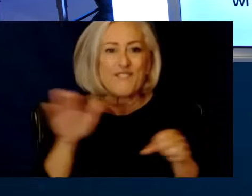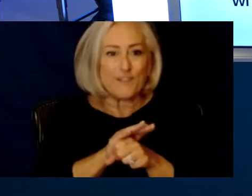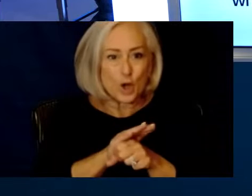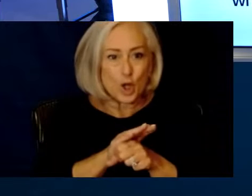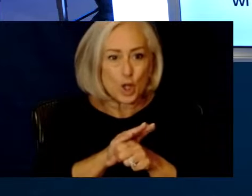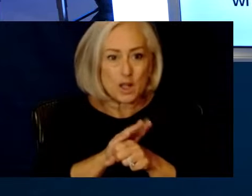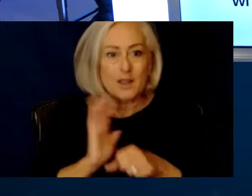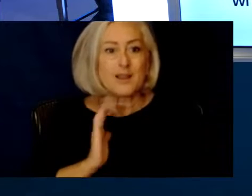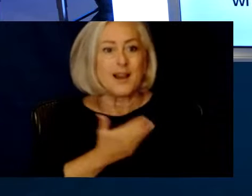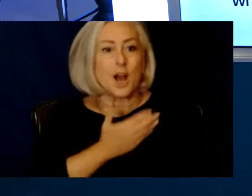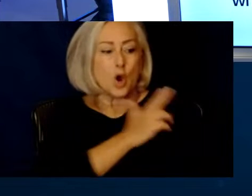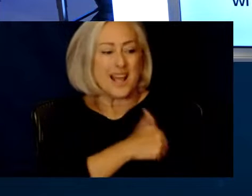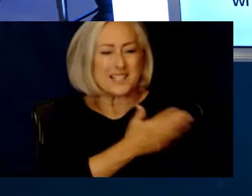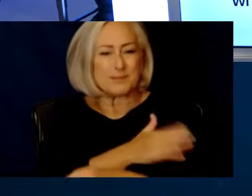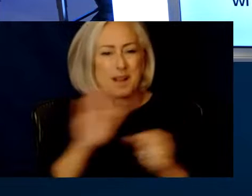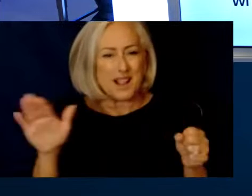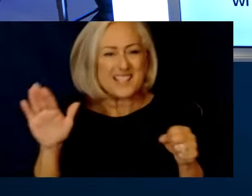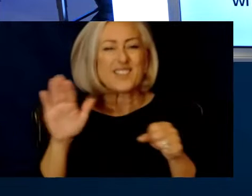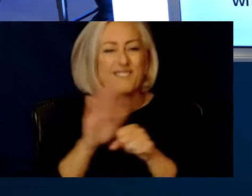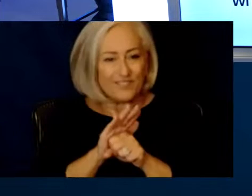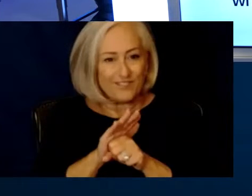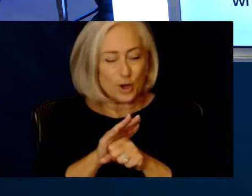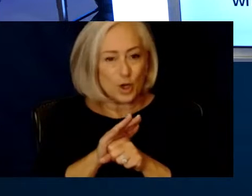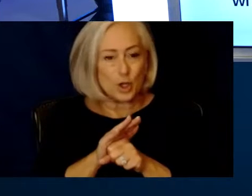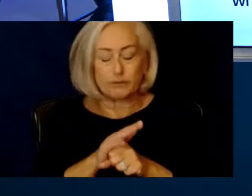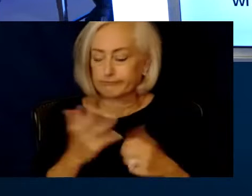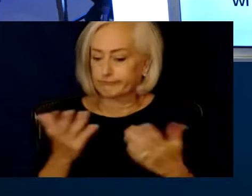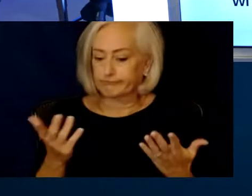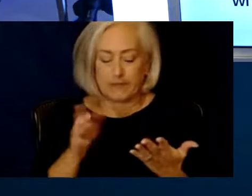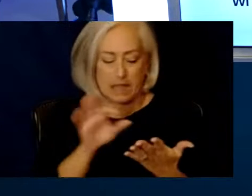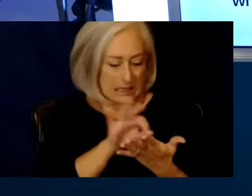we have, we only count the number of patients because